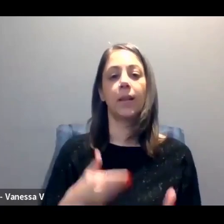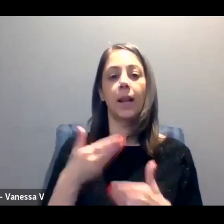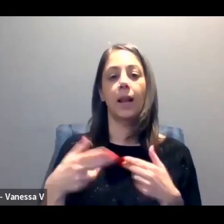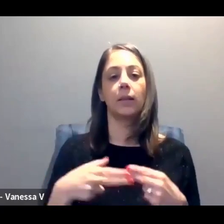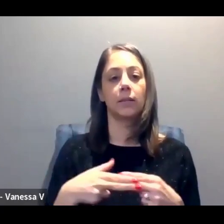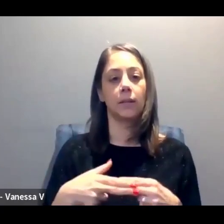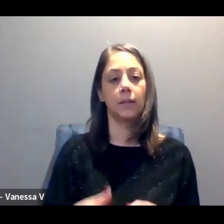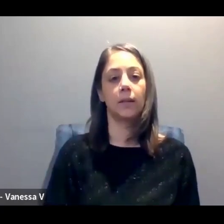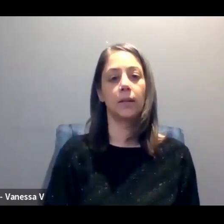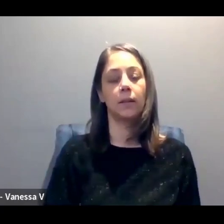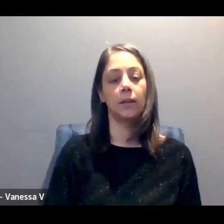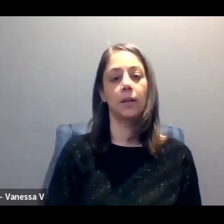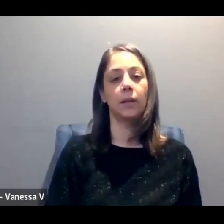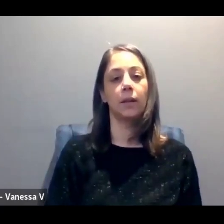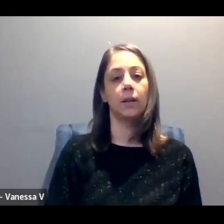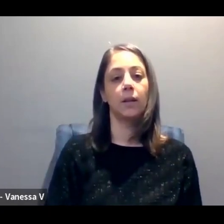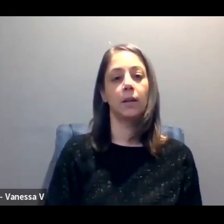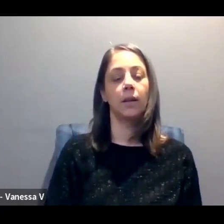slide.